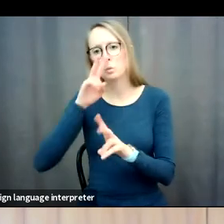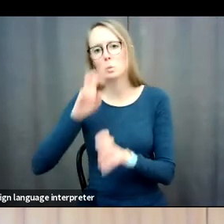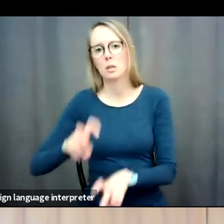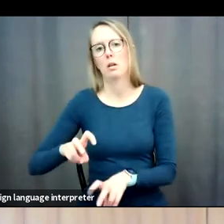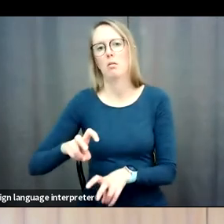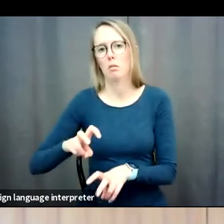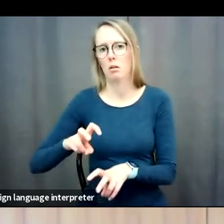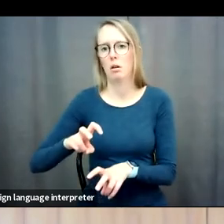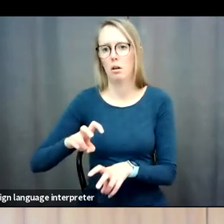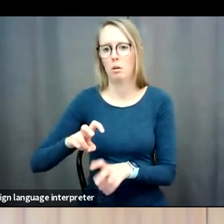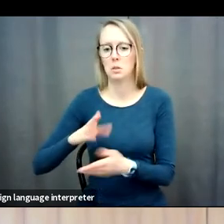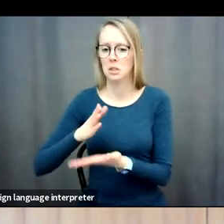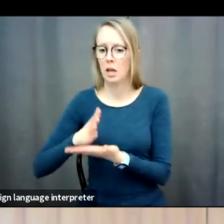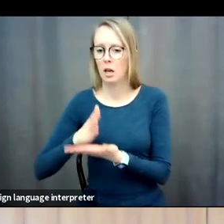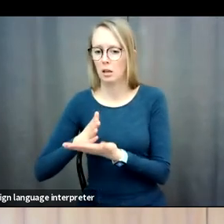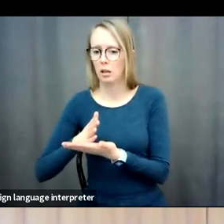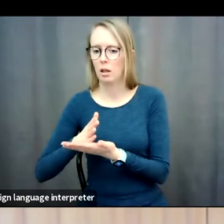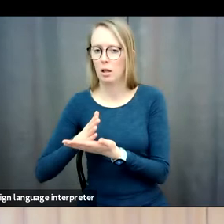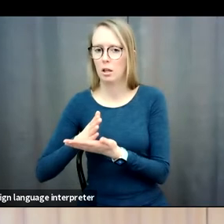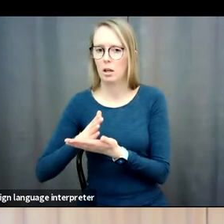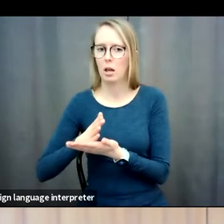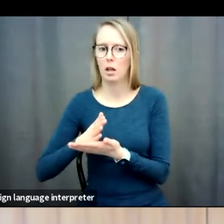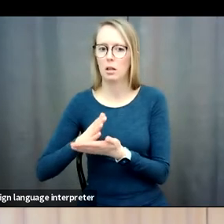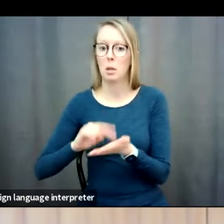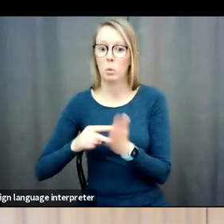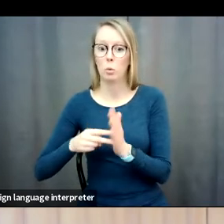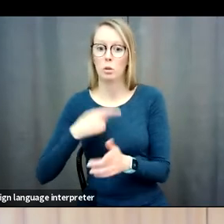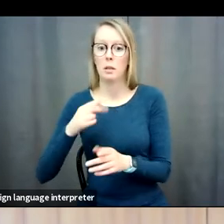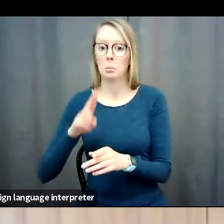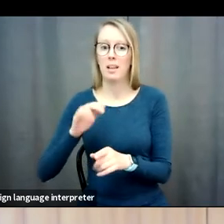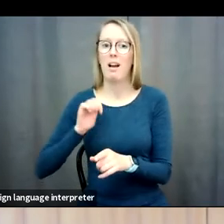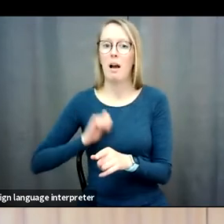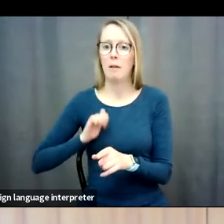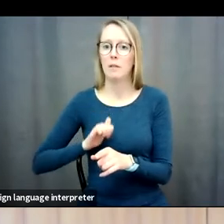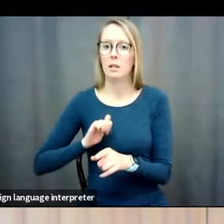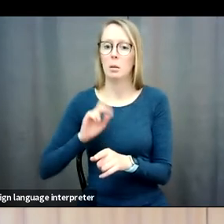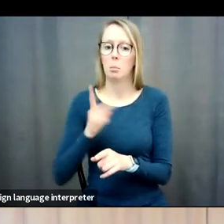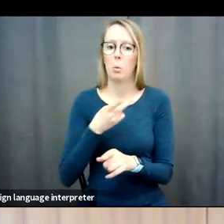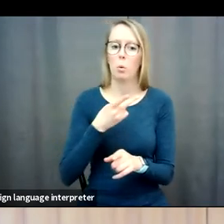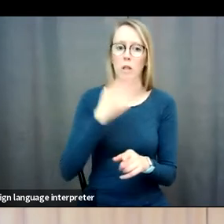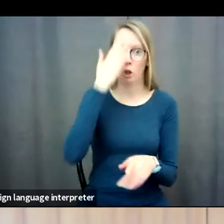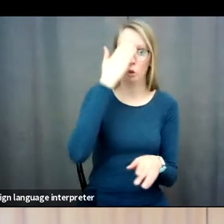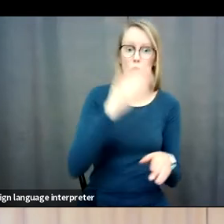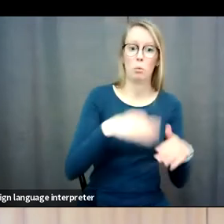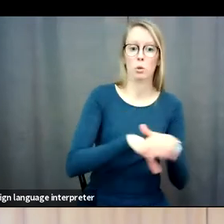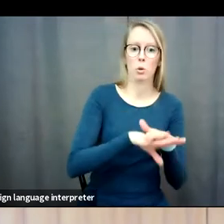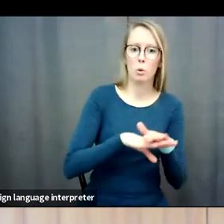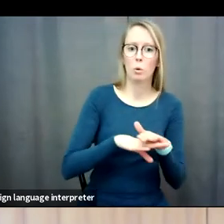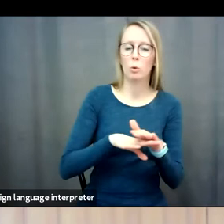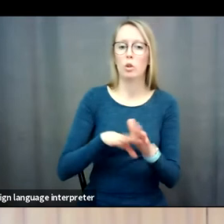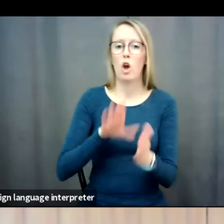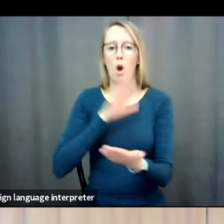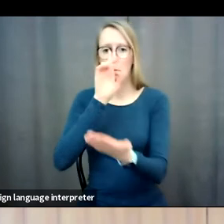investigate and ensure that the methods that we use are both knowledge-based,